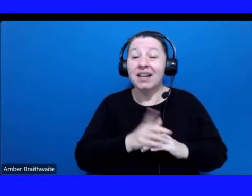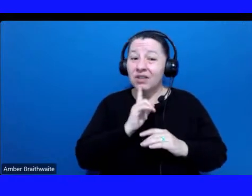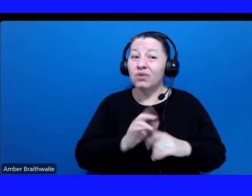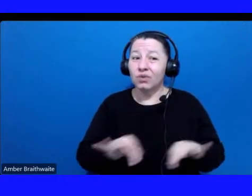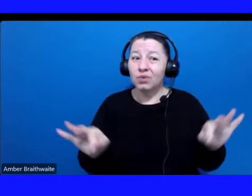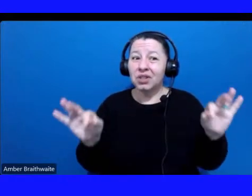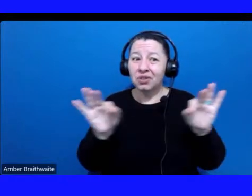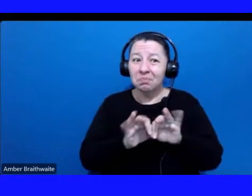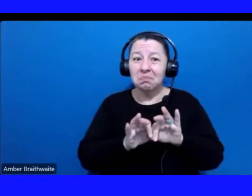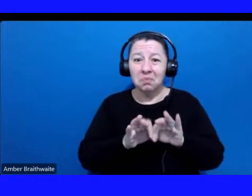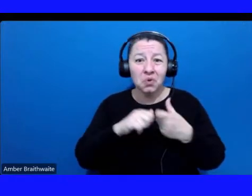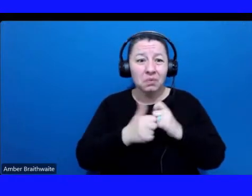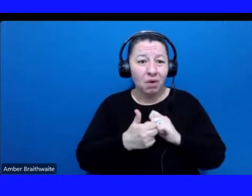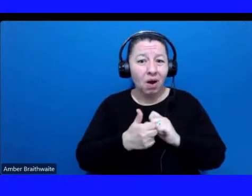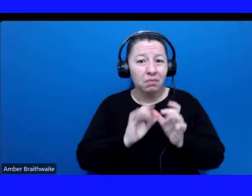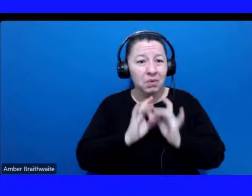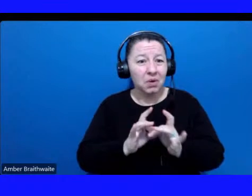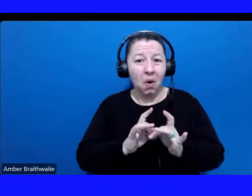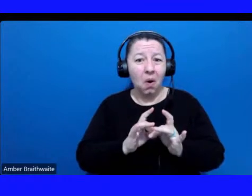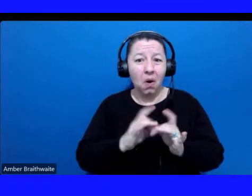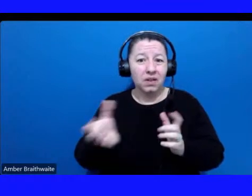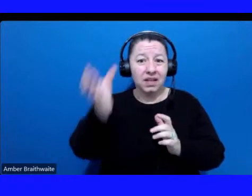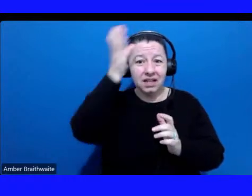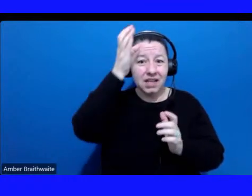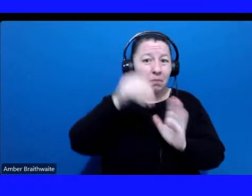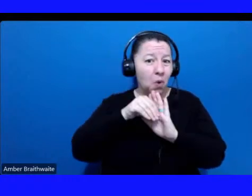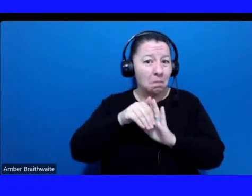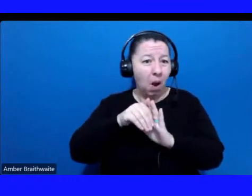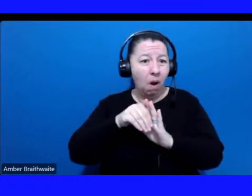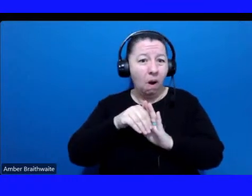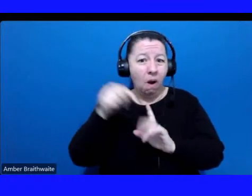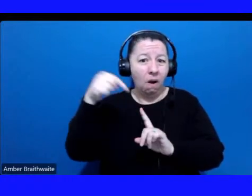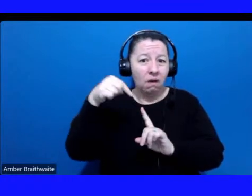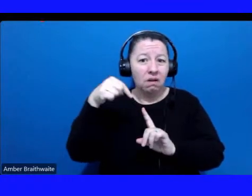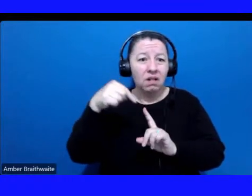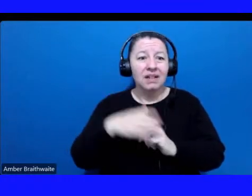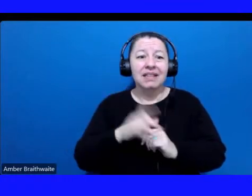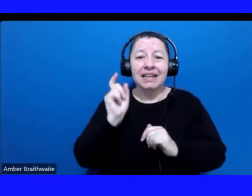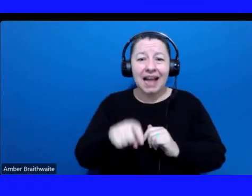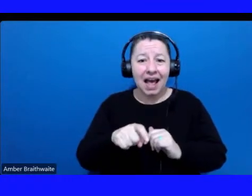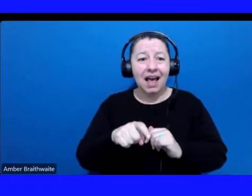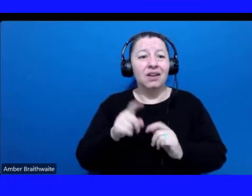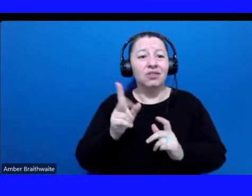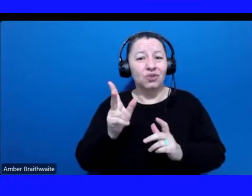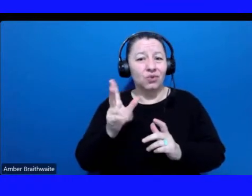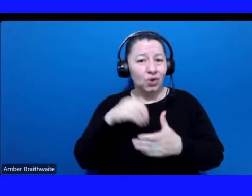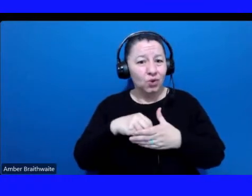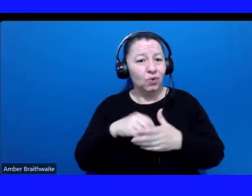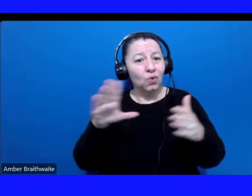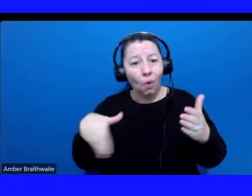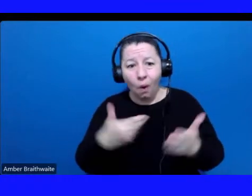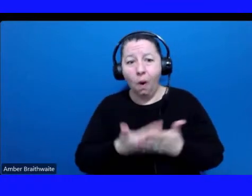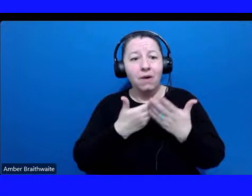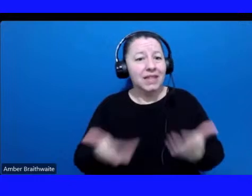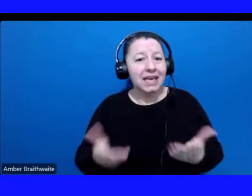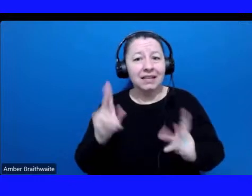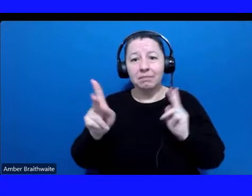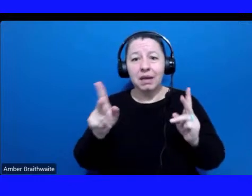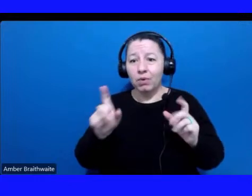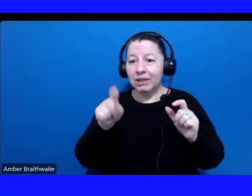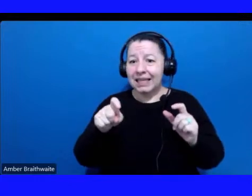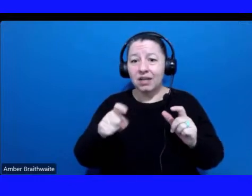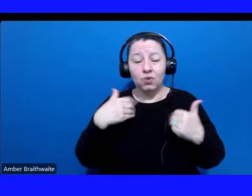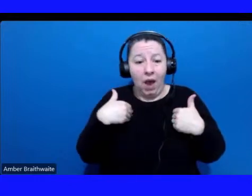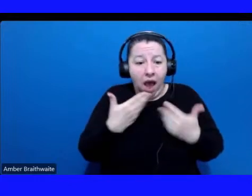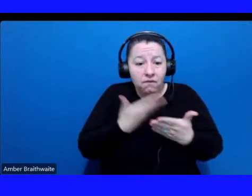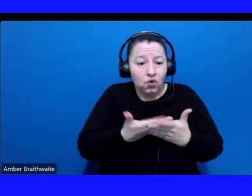our great physicians and other staff have clearly figured out a way to move beyond that, and I'm very grateful. So thank